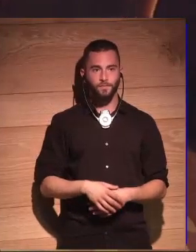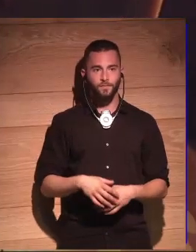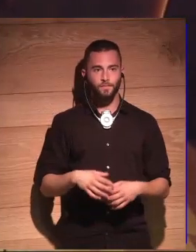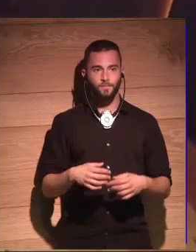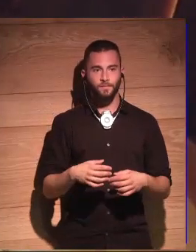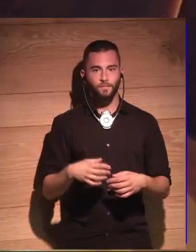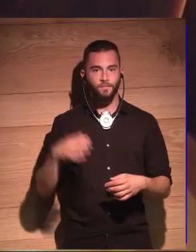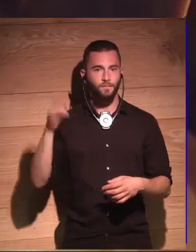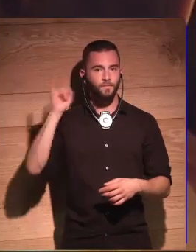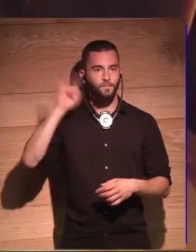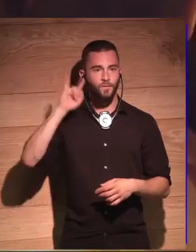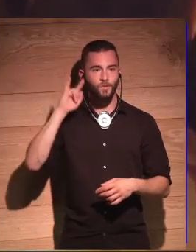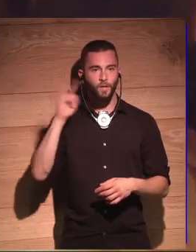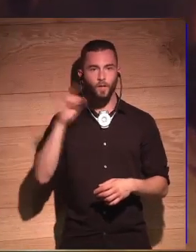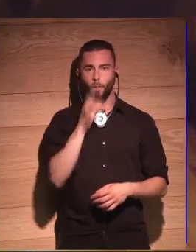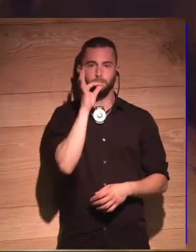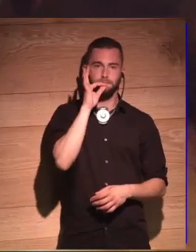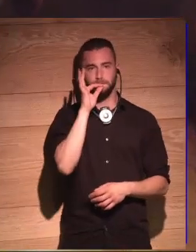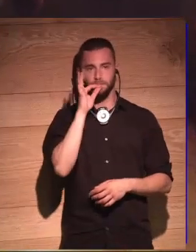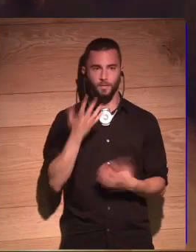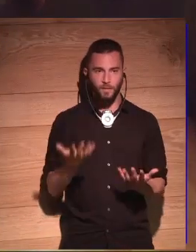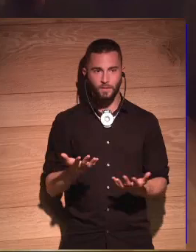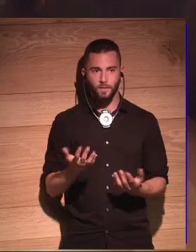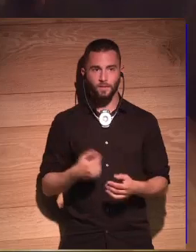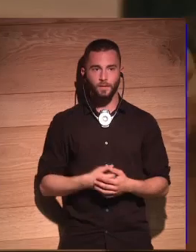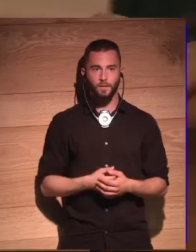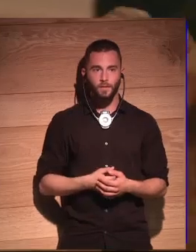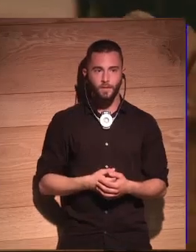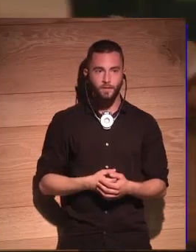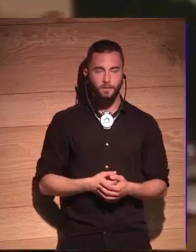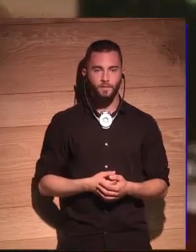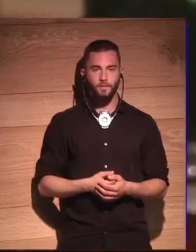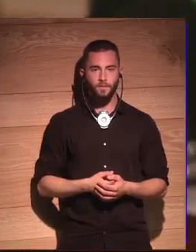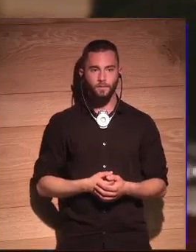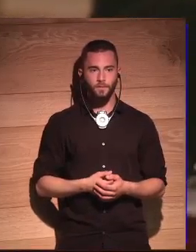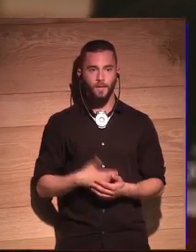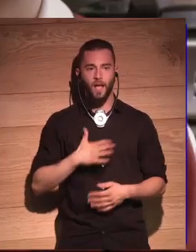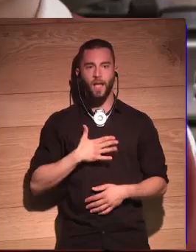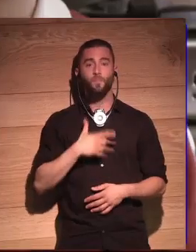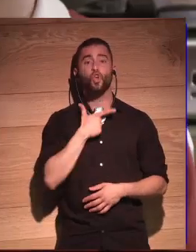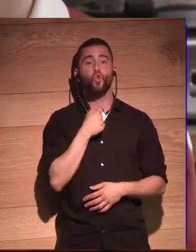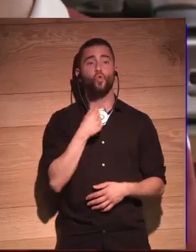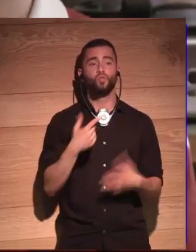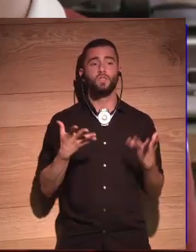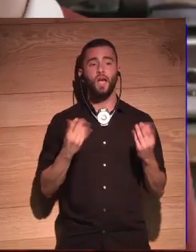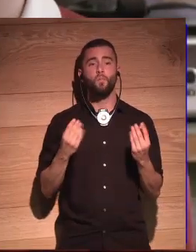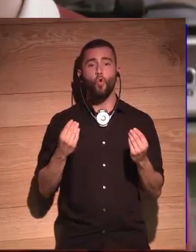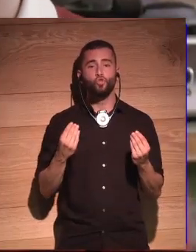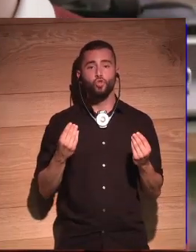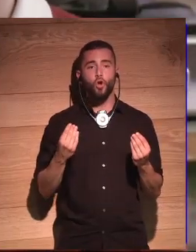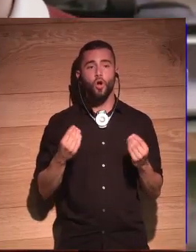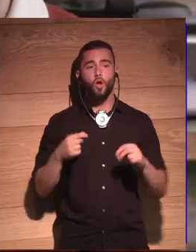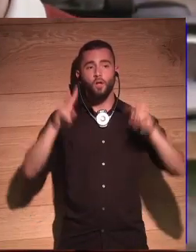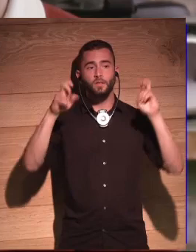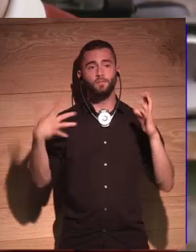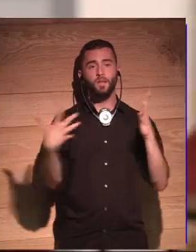instance, this girl is saying that the sound comes through this little piece that sounds a bit like a duck.